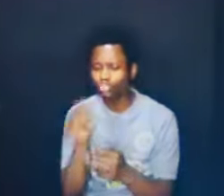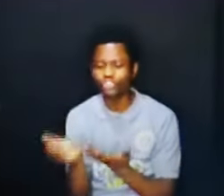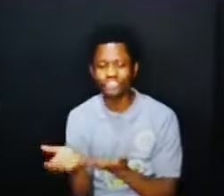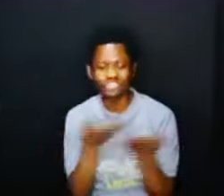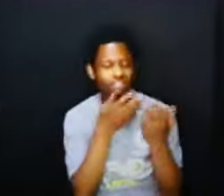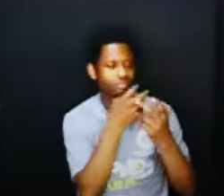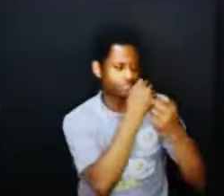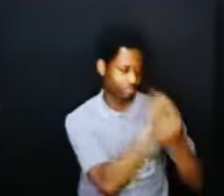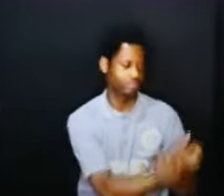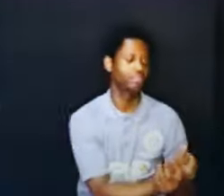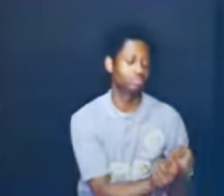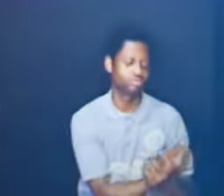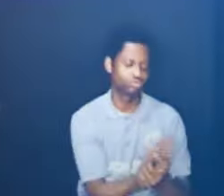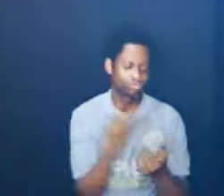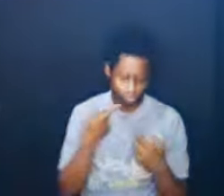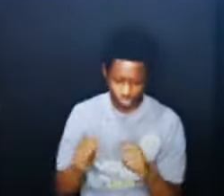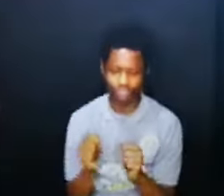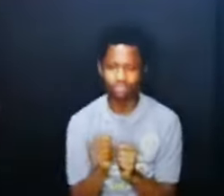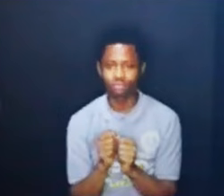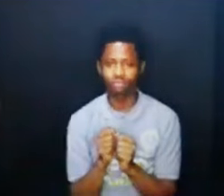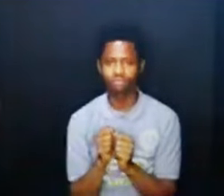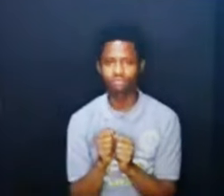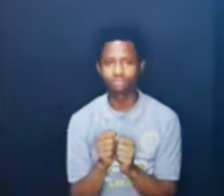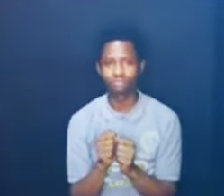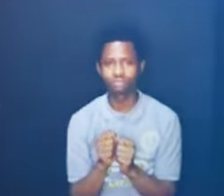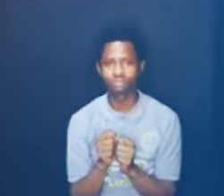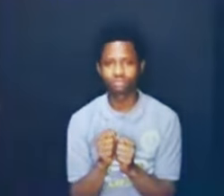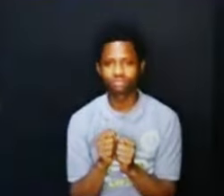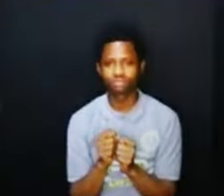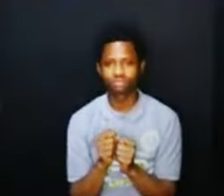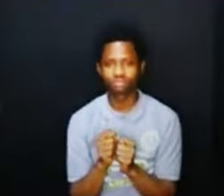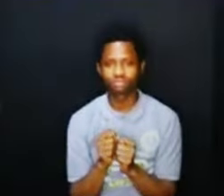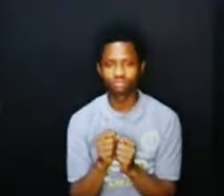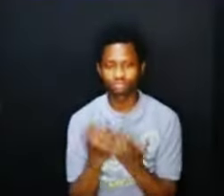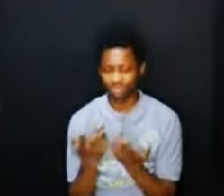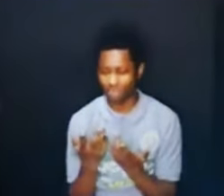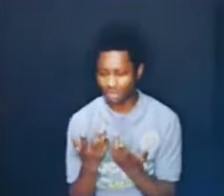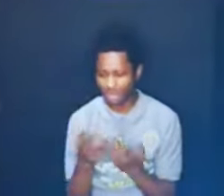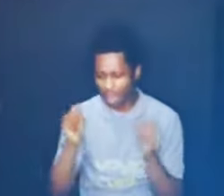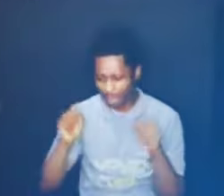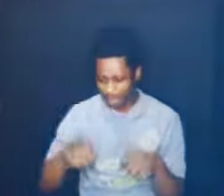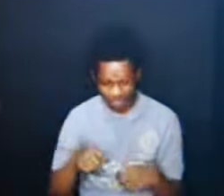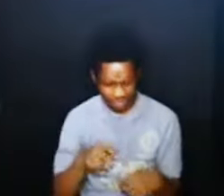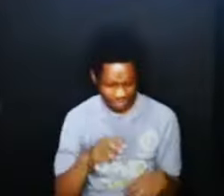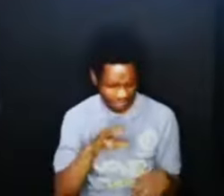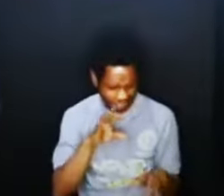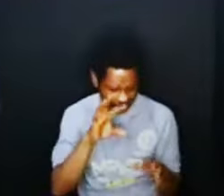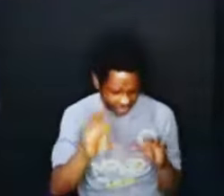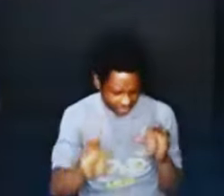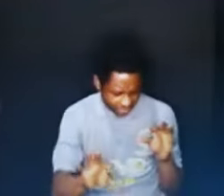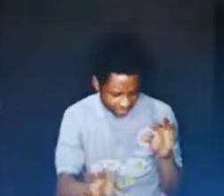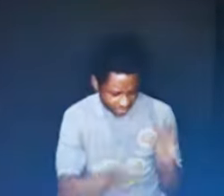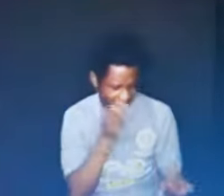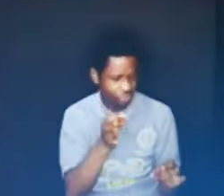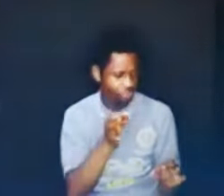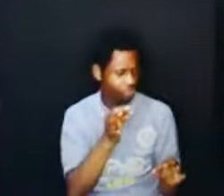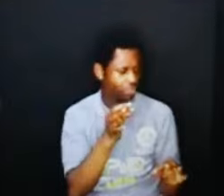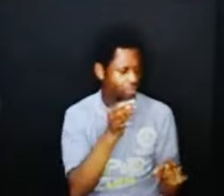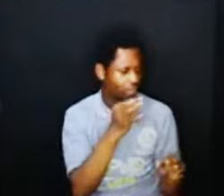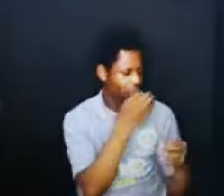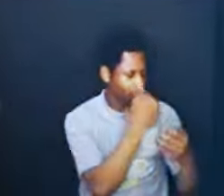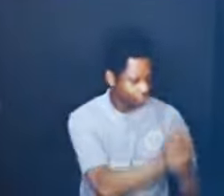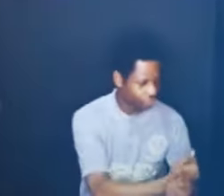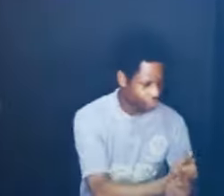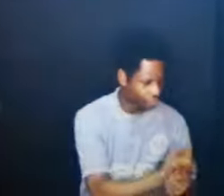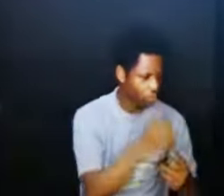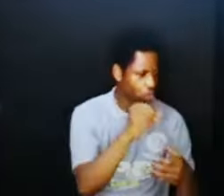one could fiasse. You could be spiritually imprisoned. Ube to me at the fiasse ewo humu.